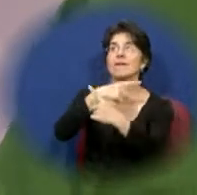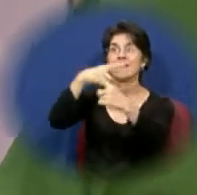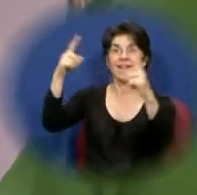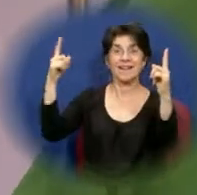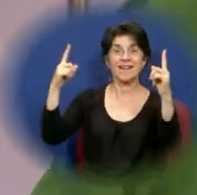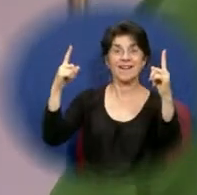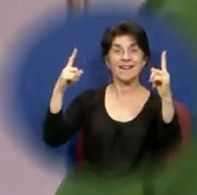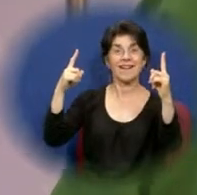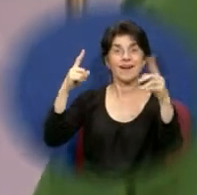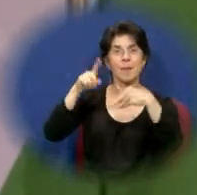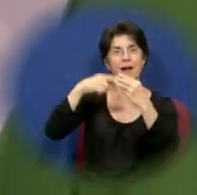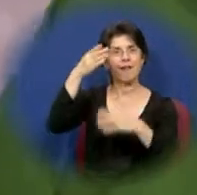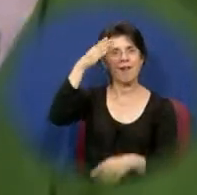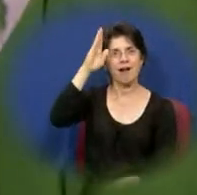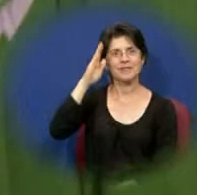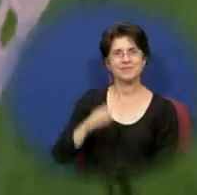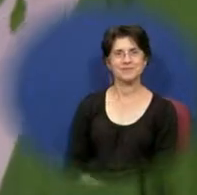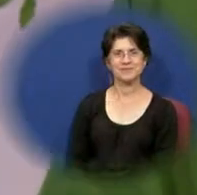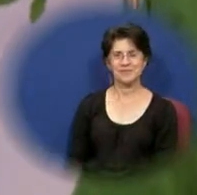God's Word.